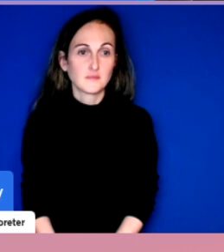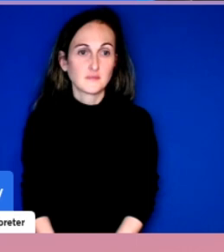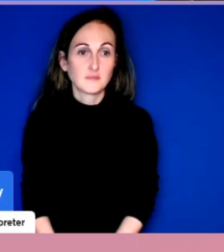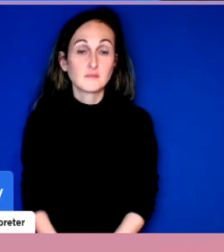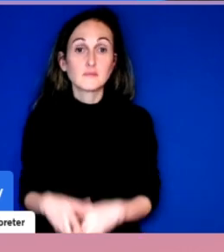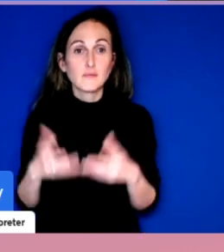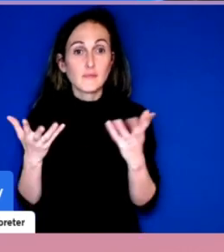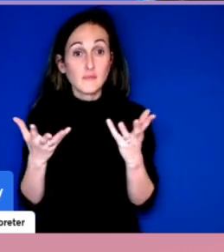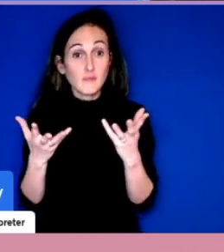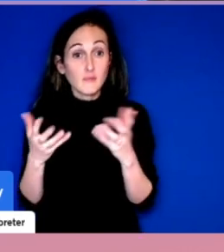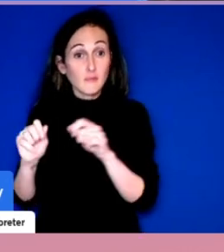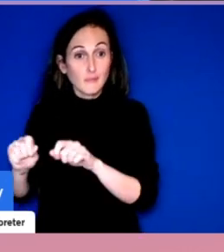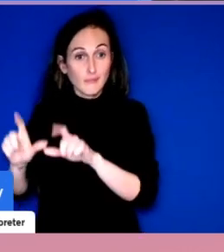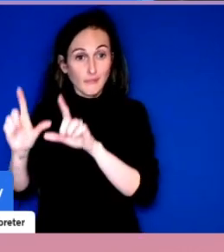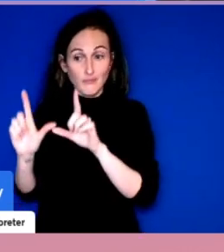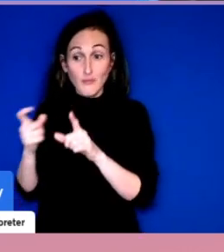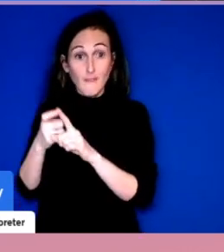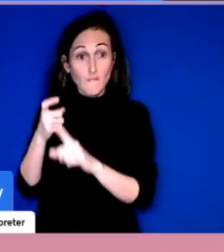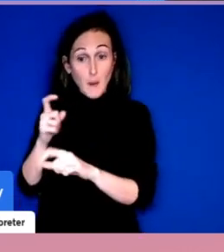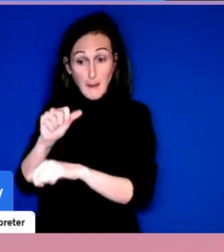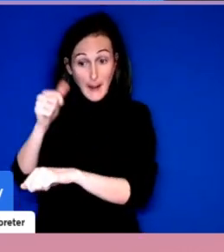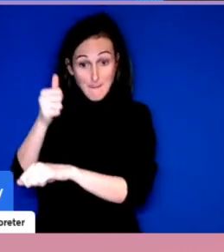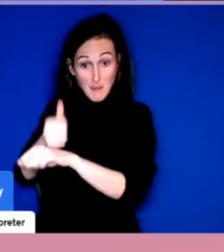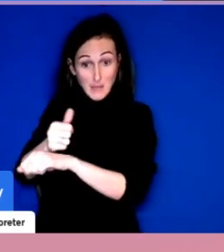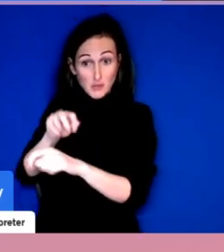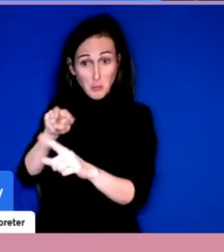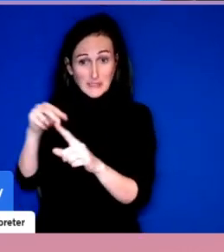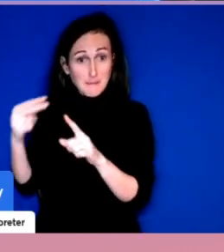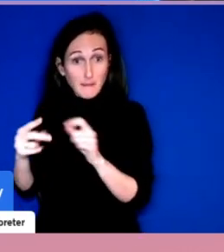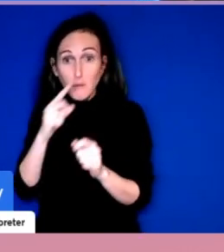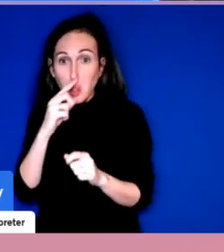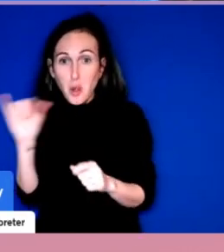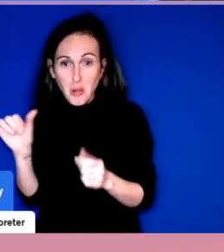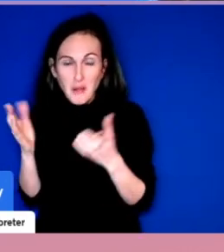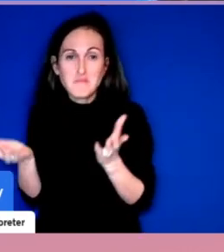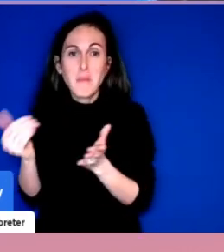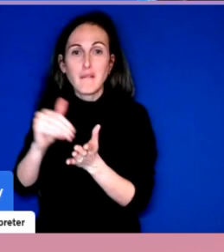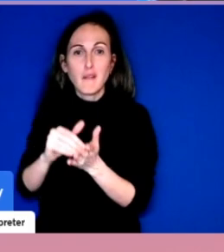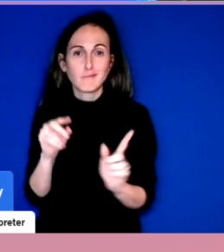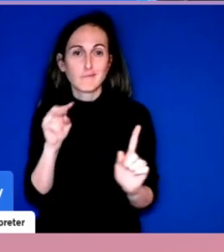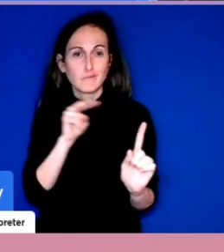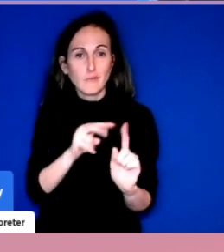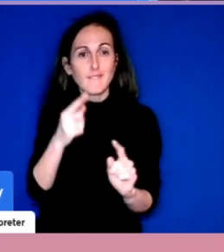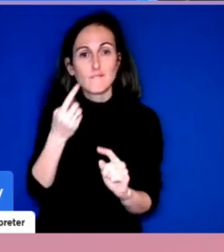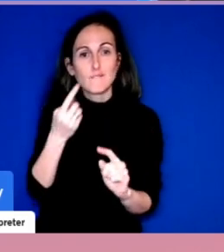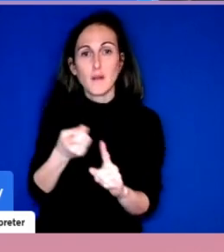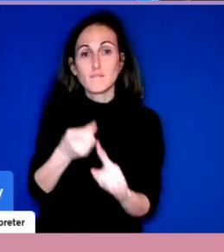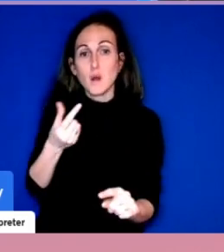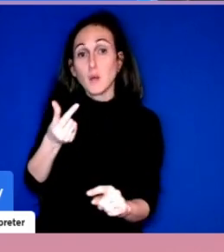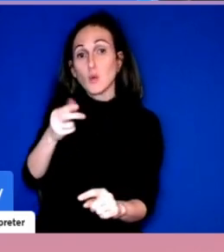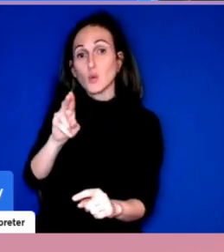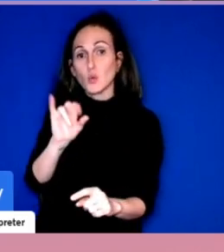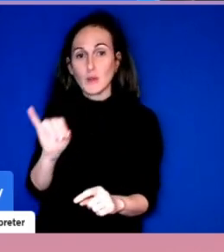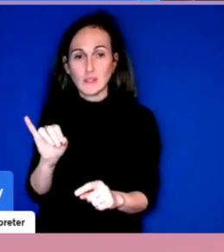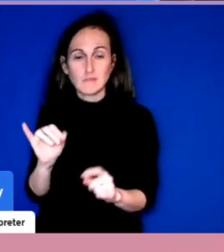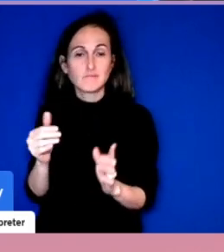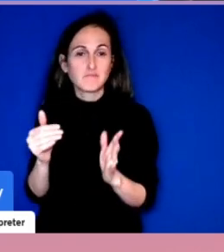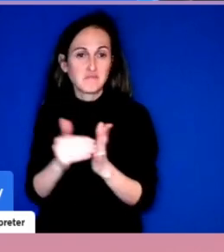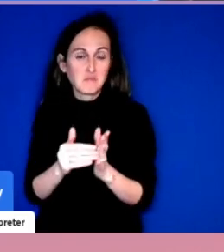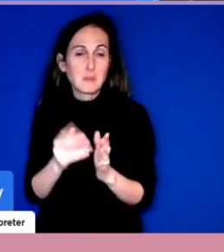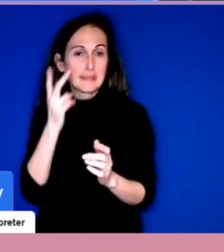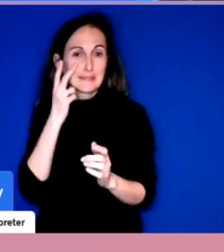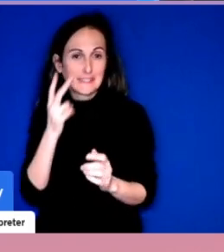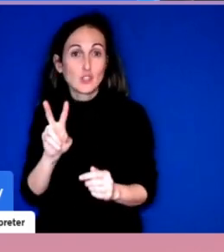And what does that look like from an implementation perspective? So again, looking at the GUI, looking at secrets engines, I've got two PKI